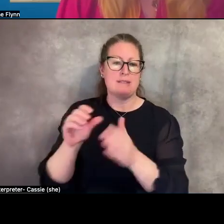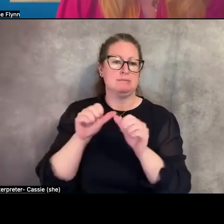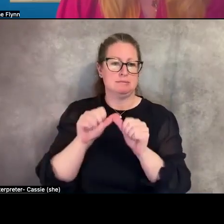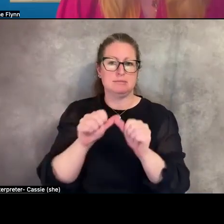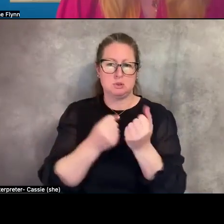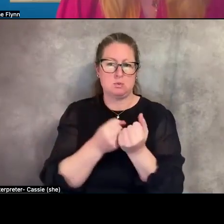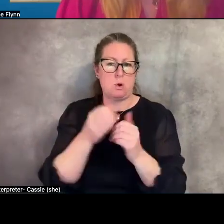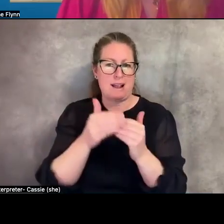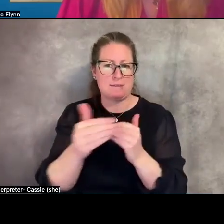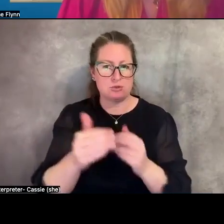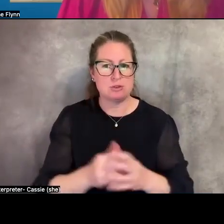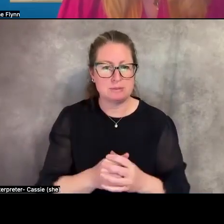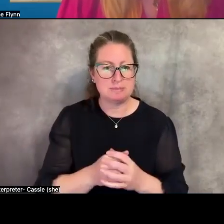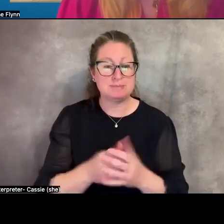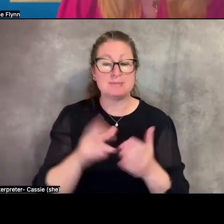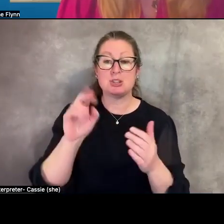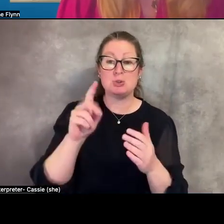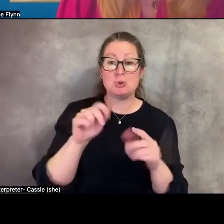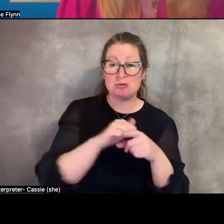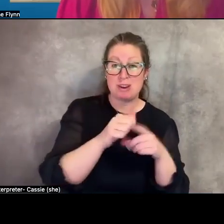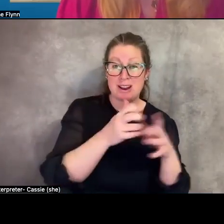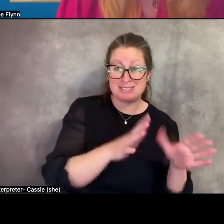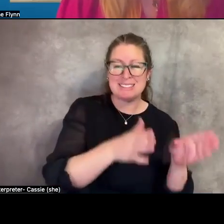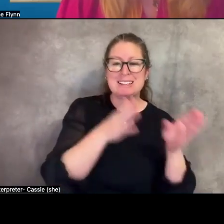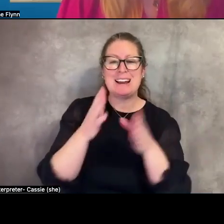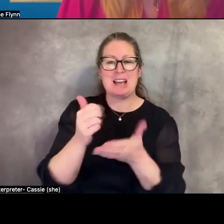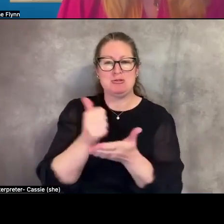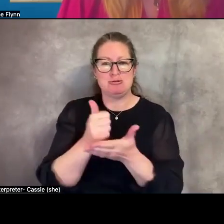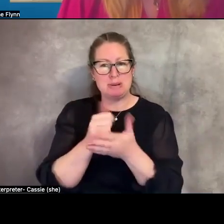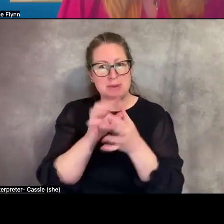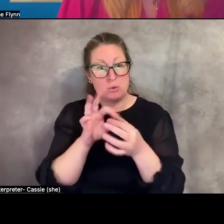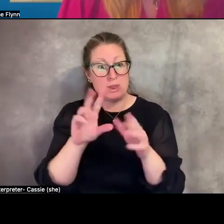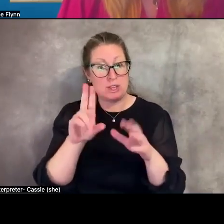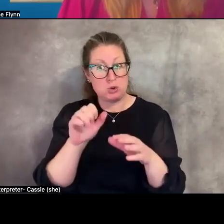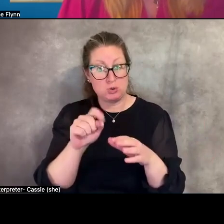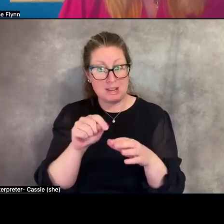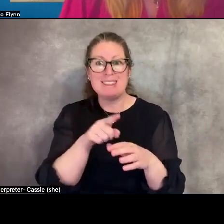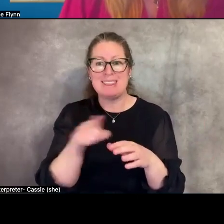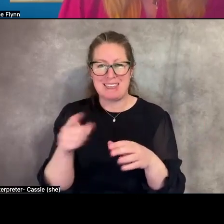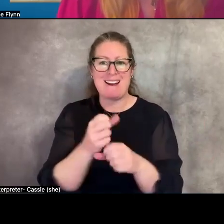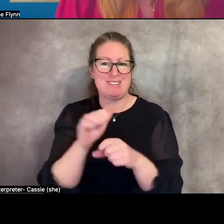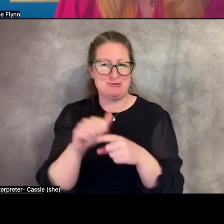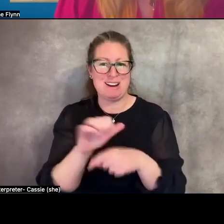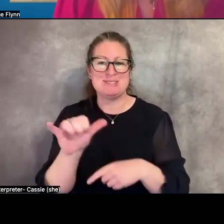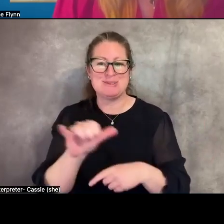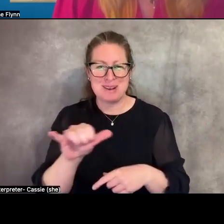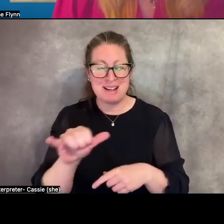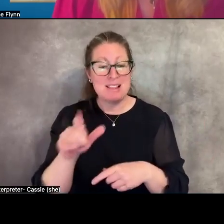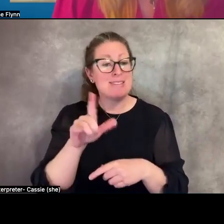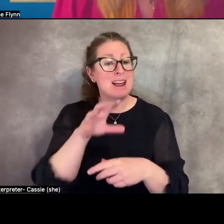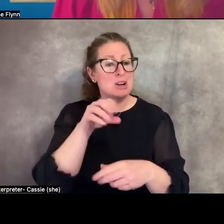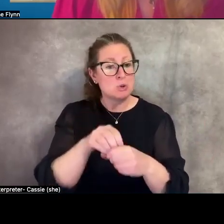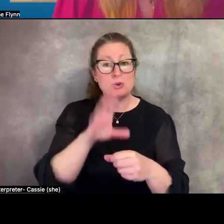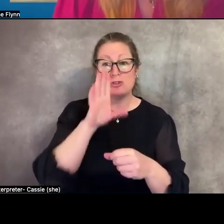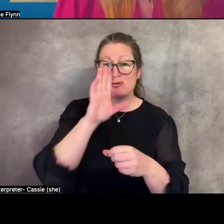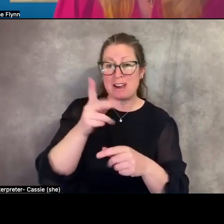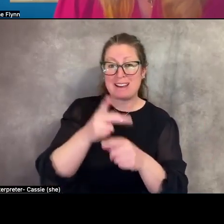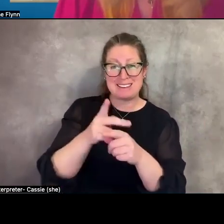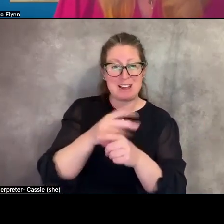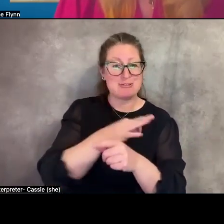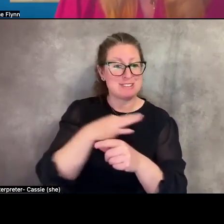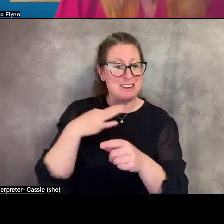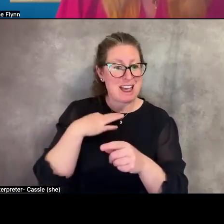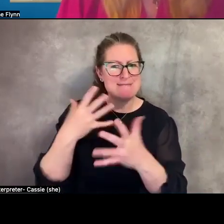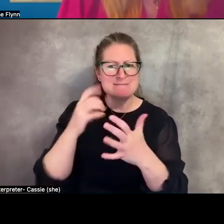Following unit training, treatment teams associated with this unit also received training. The training included the direct care staff to